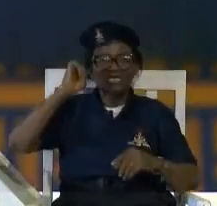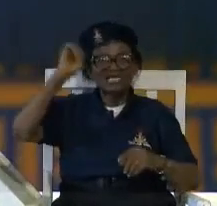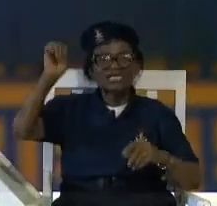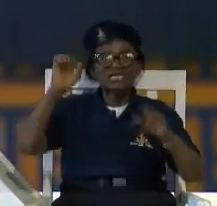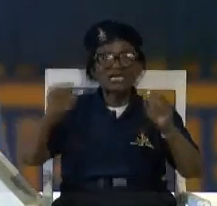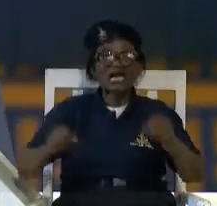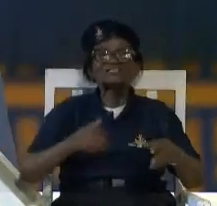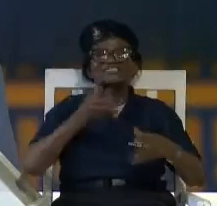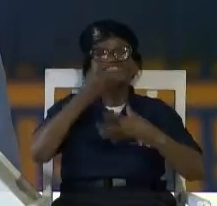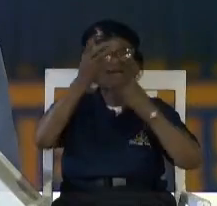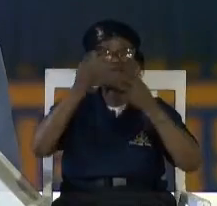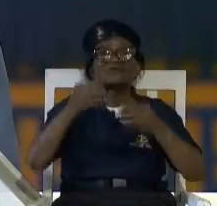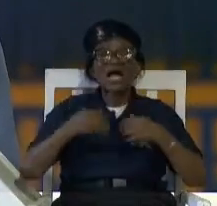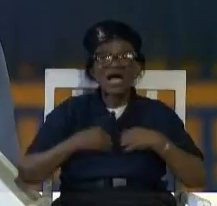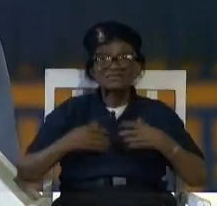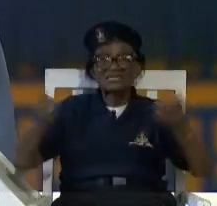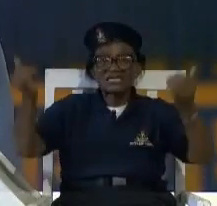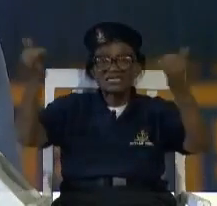has a limit.